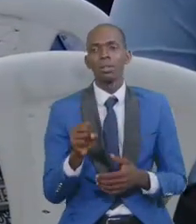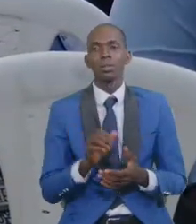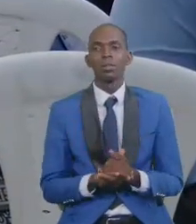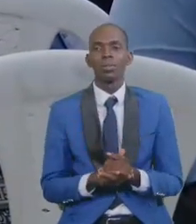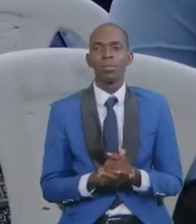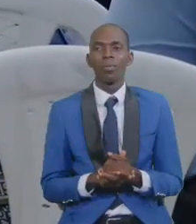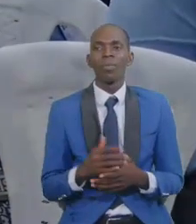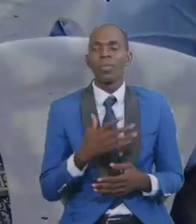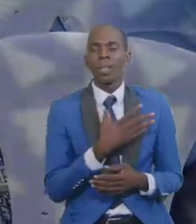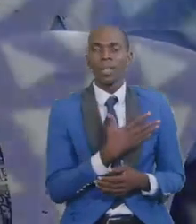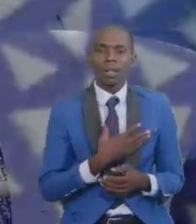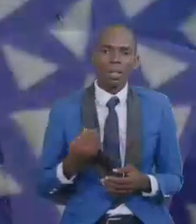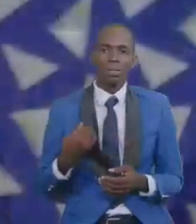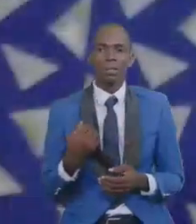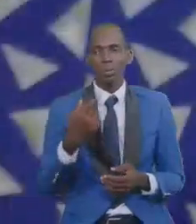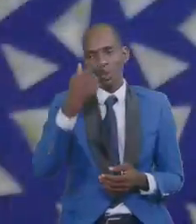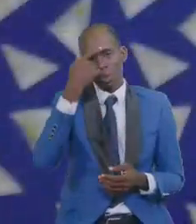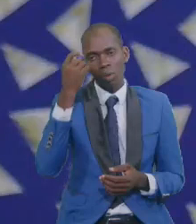Alcohol, because of our desires.